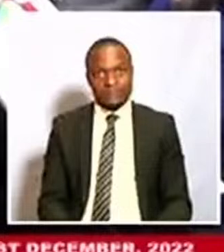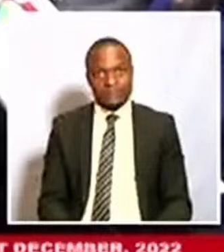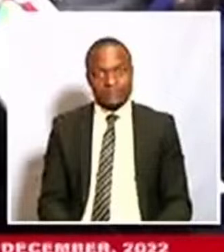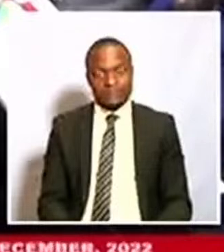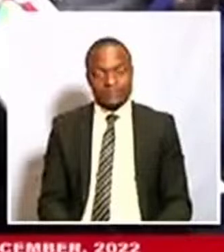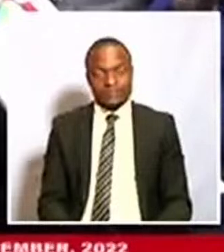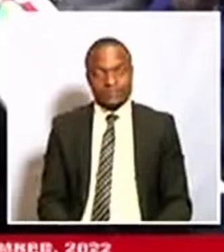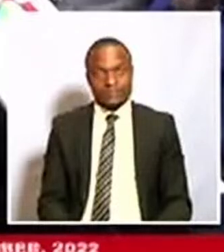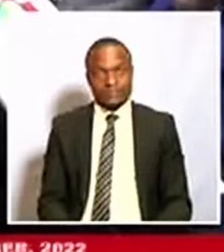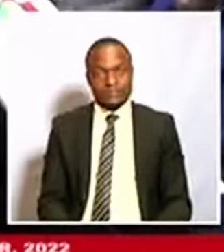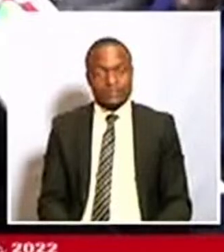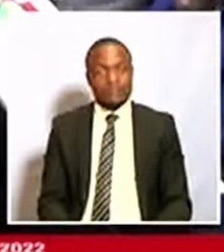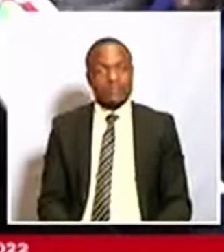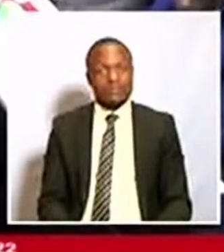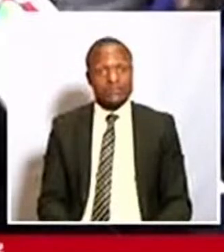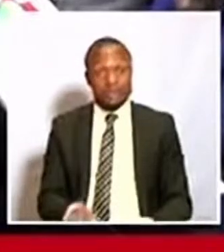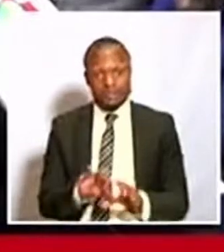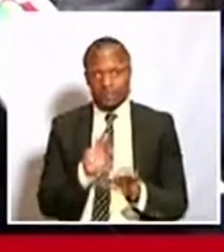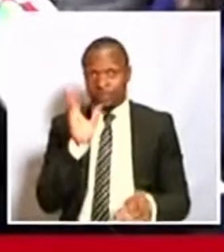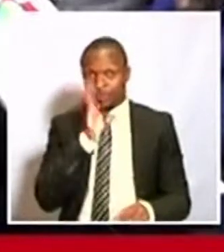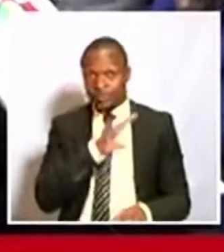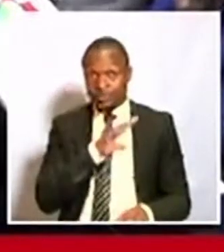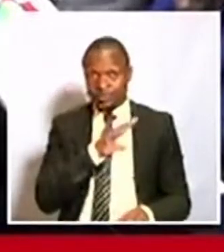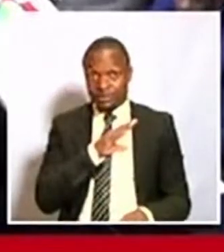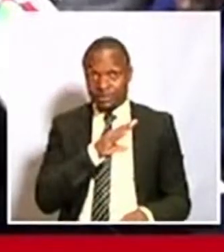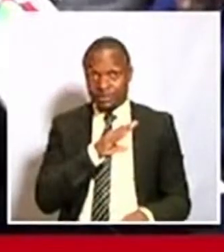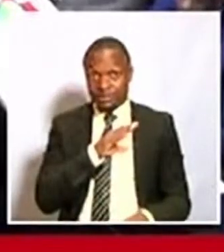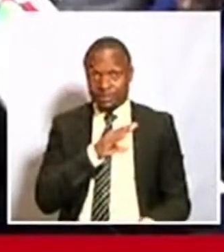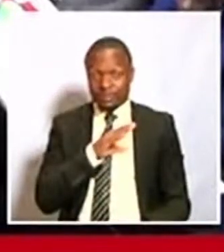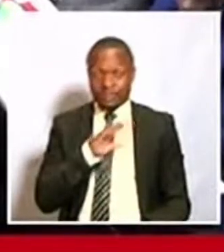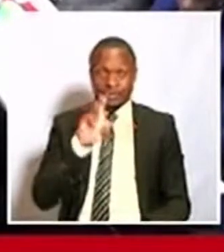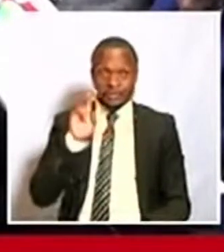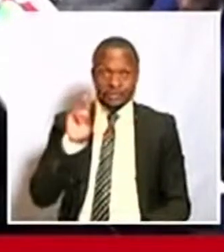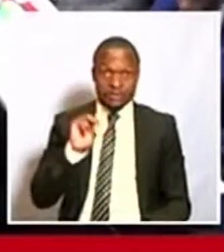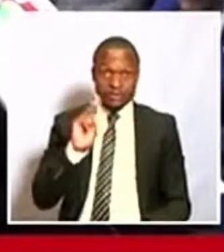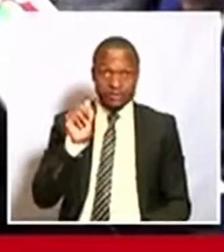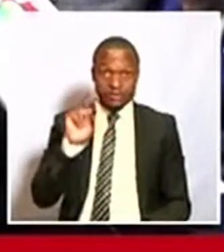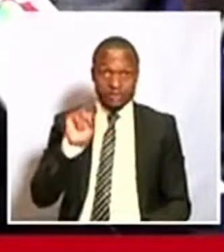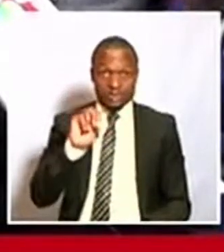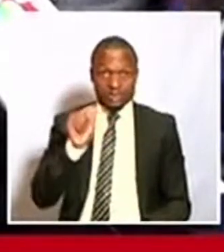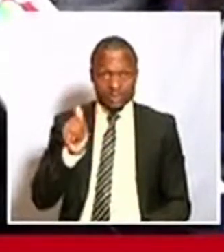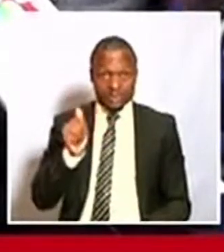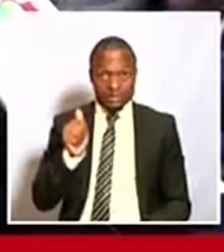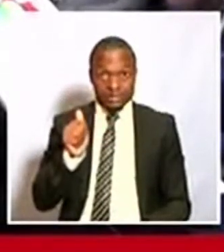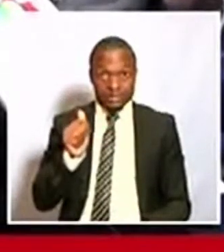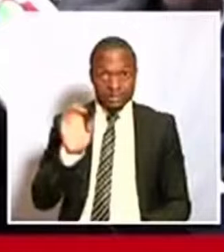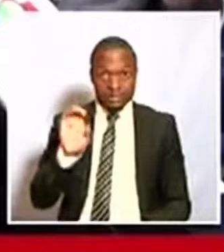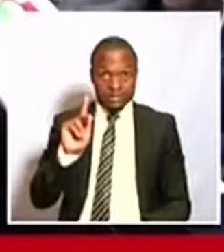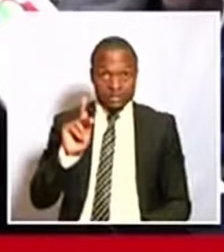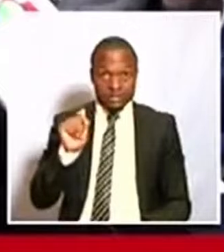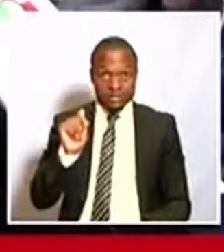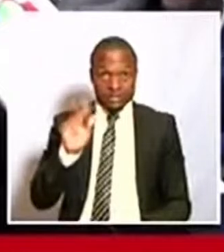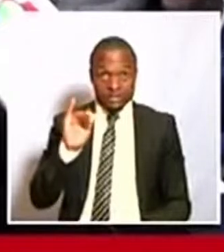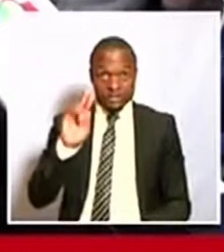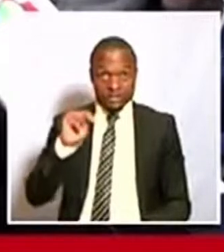here. Yes, yes. You've found it? It's Mwanza. Yes, S. Mwanza and the E. Kavinga.